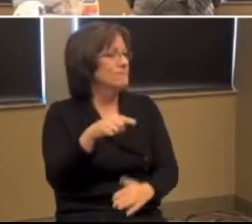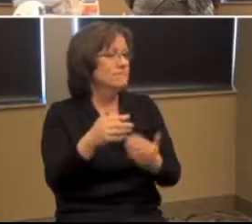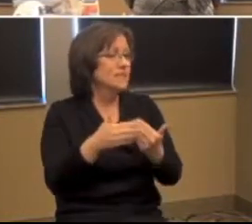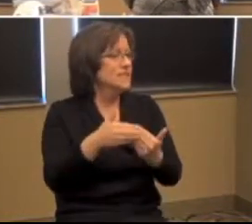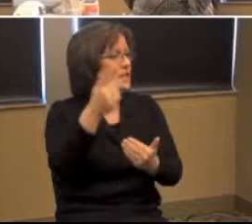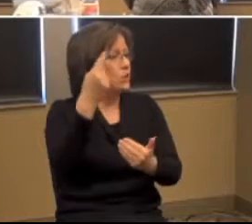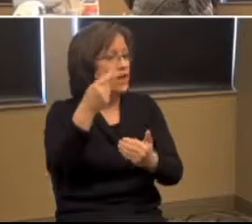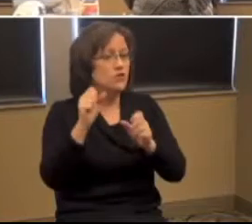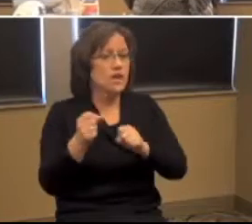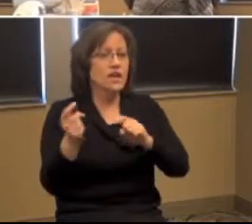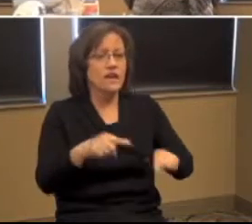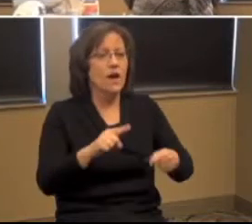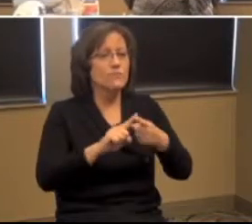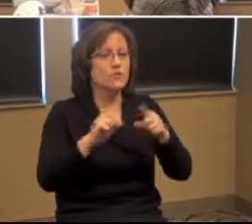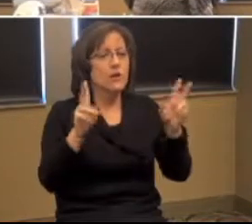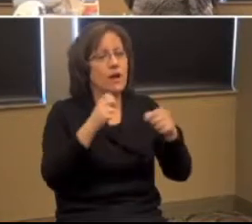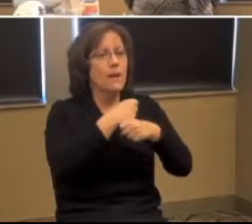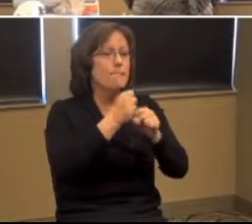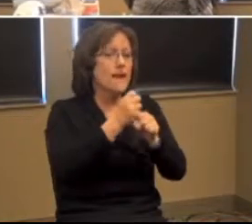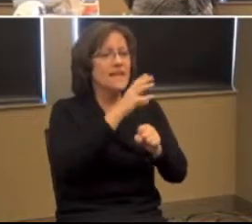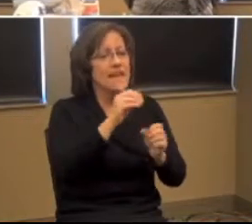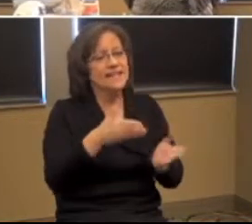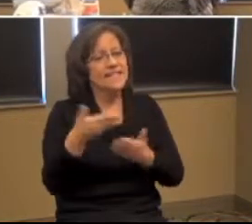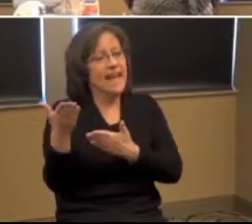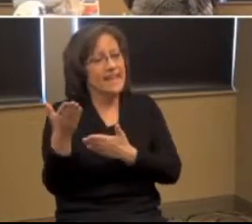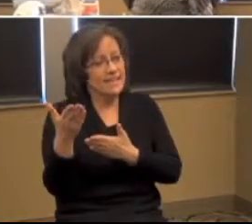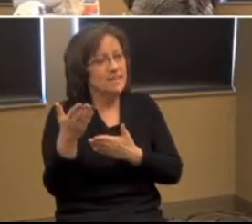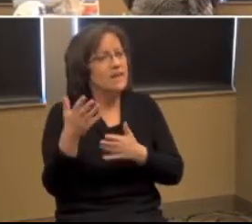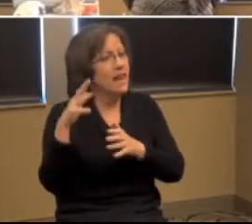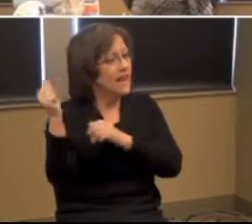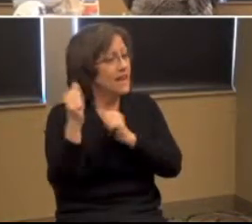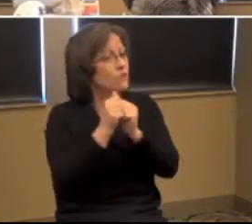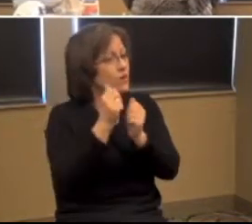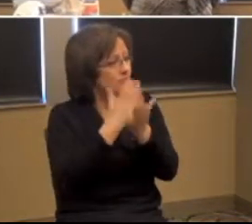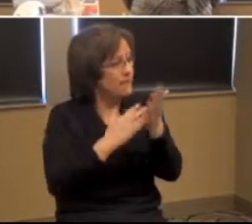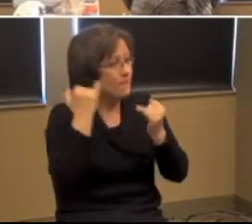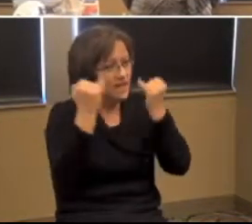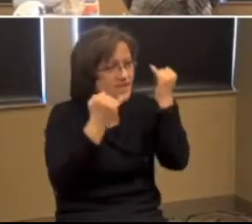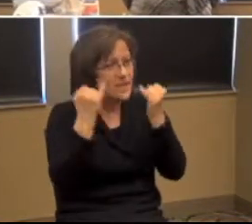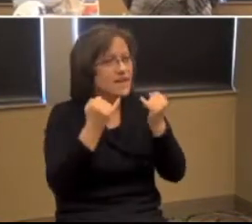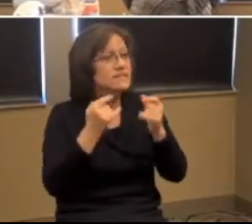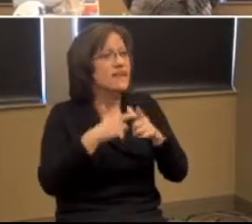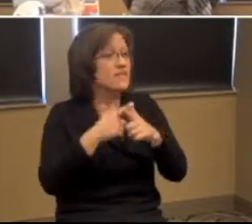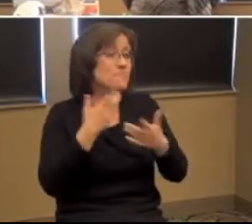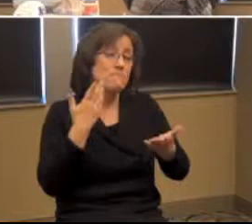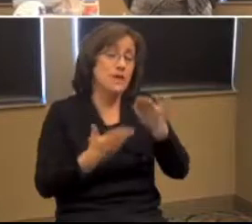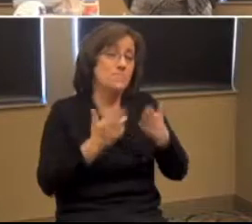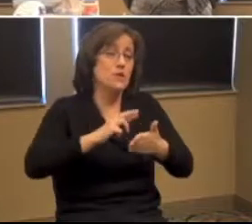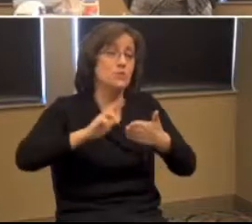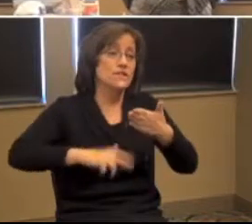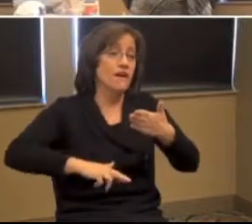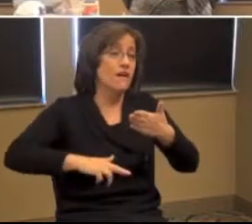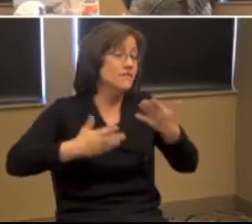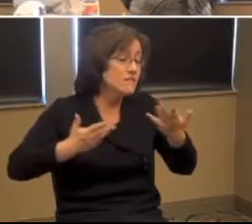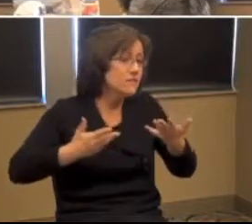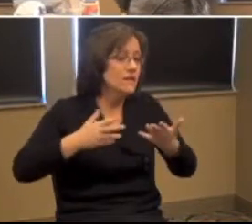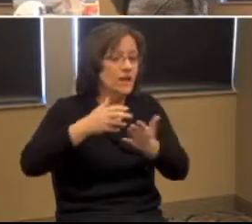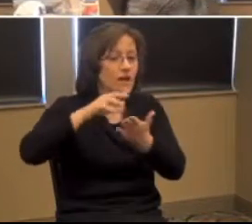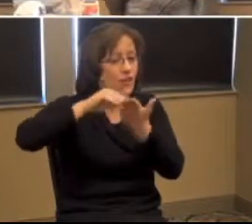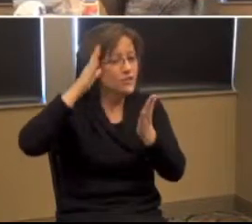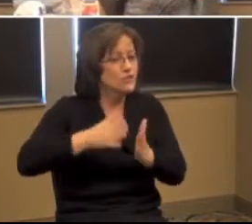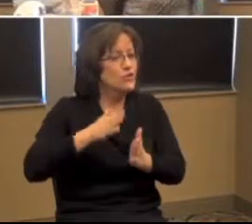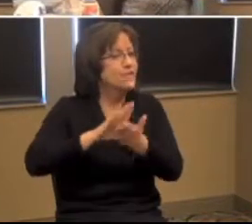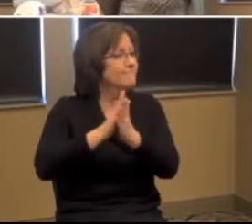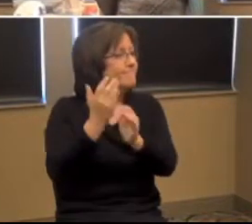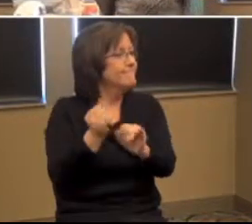you can come to a make and take, walk away with some ideas, and it might result in student independence. And we love that. So this is just